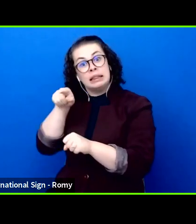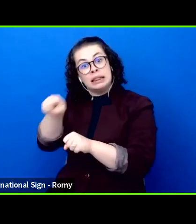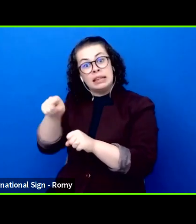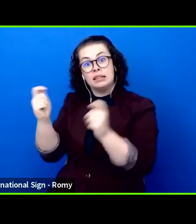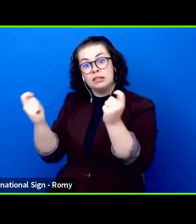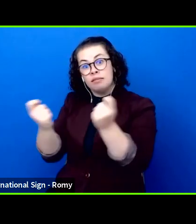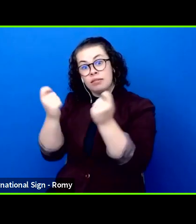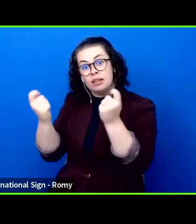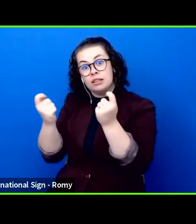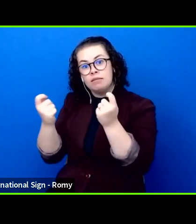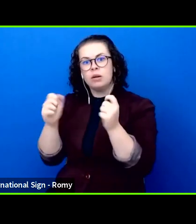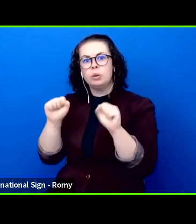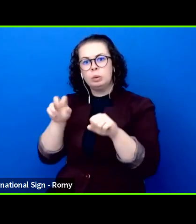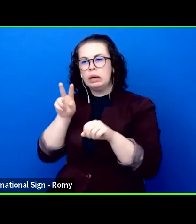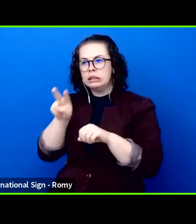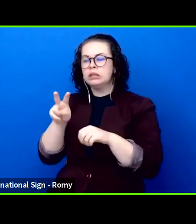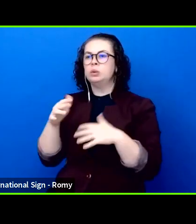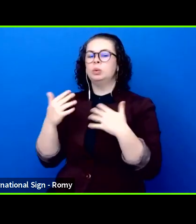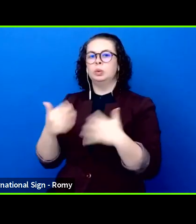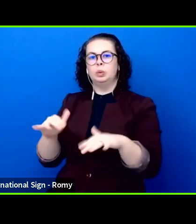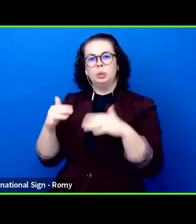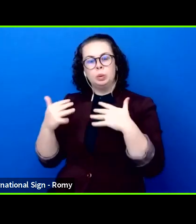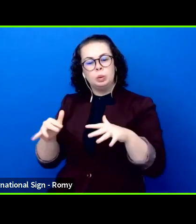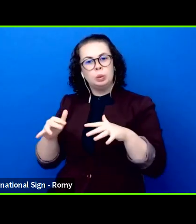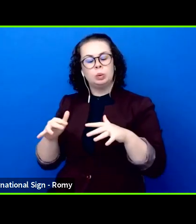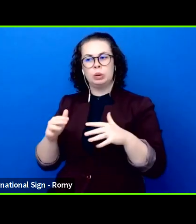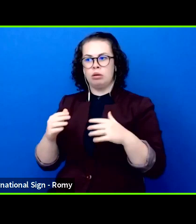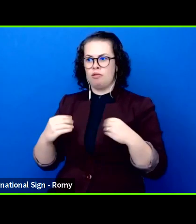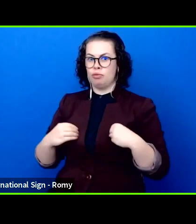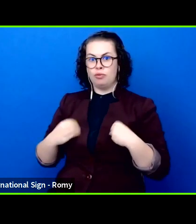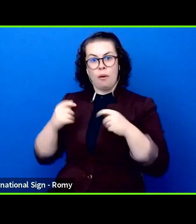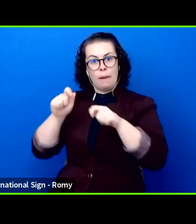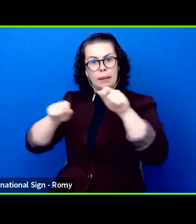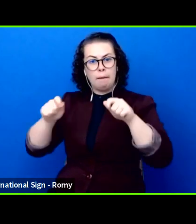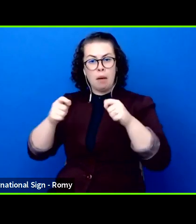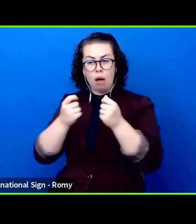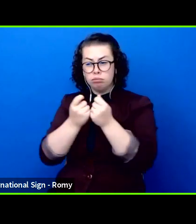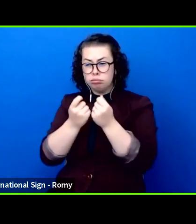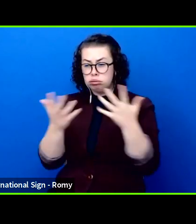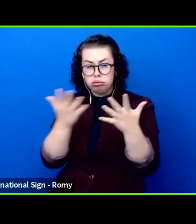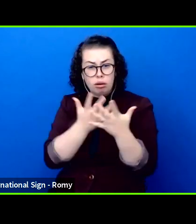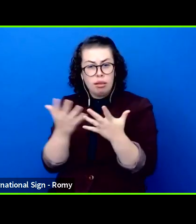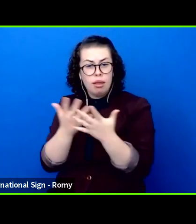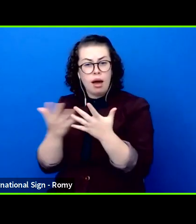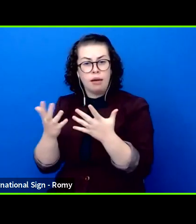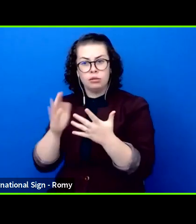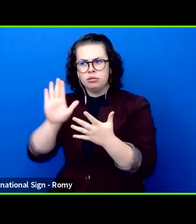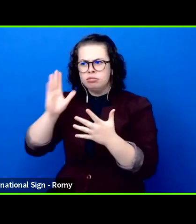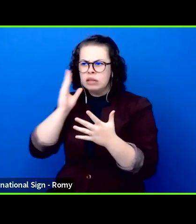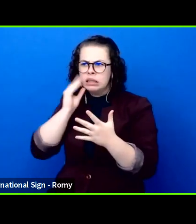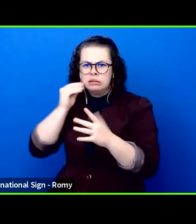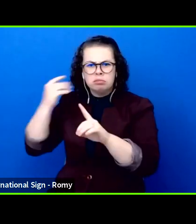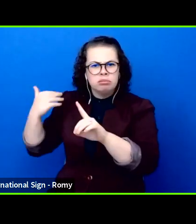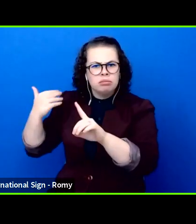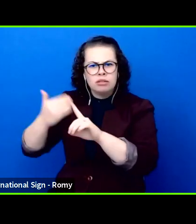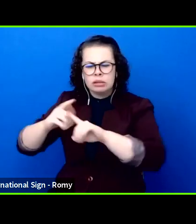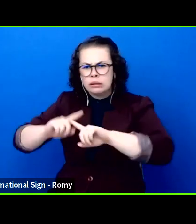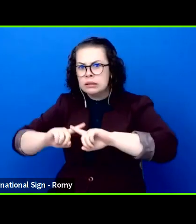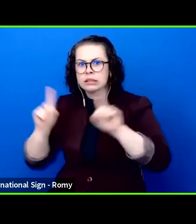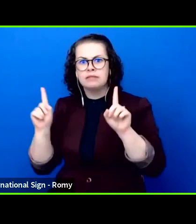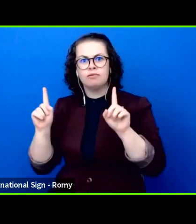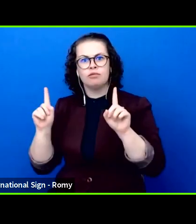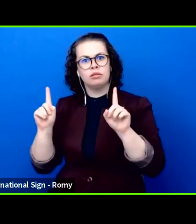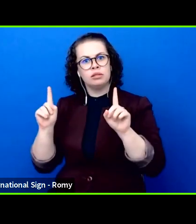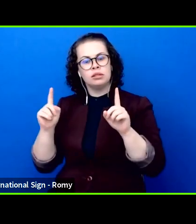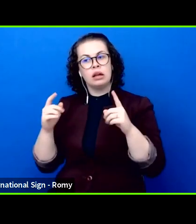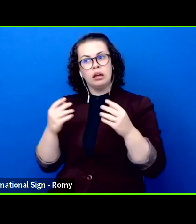multifaceted and multilingual young theater is participating in the future of Europe, and how surprising